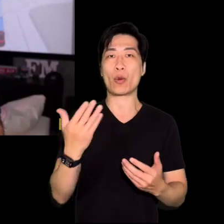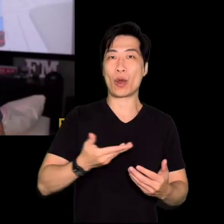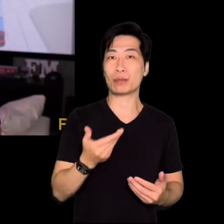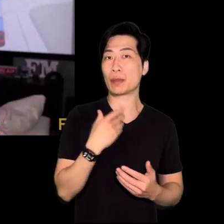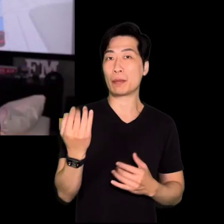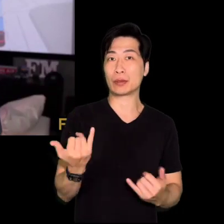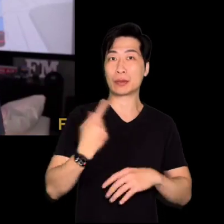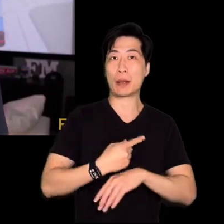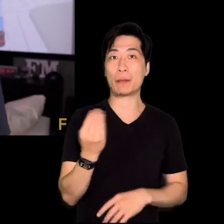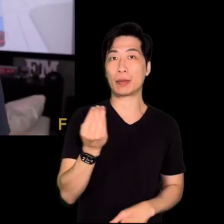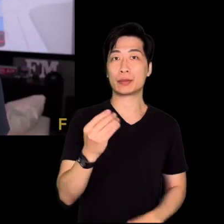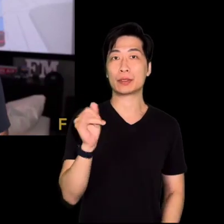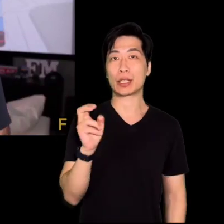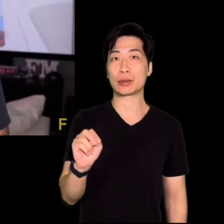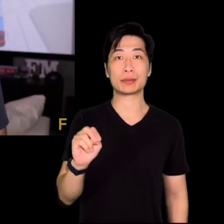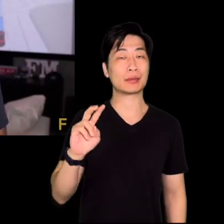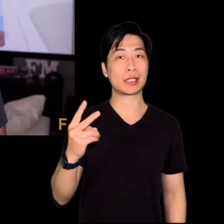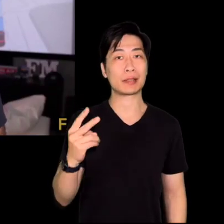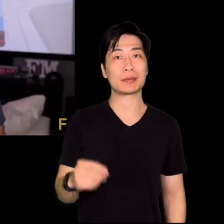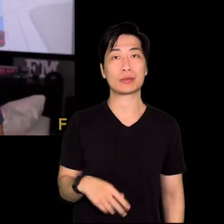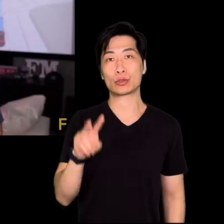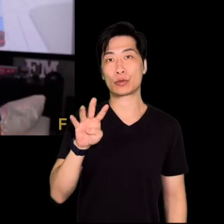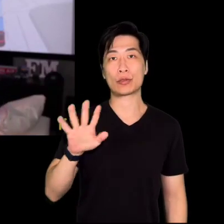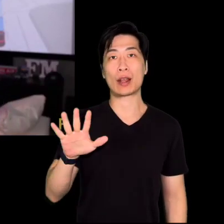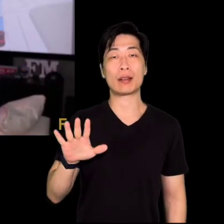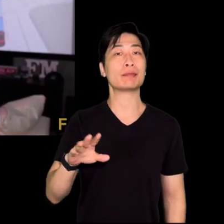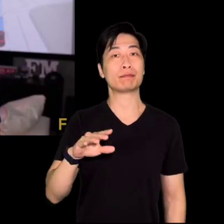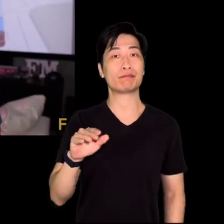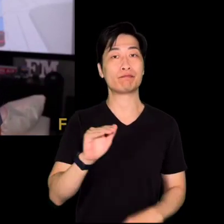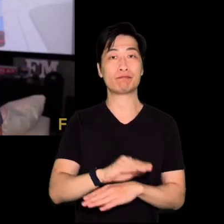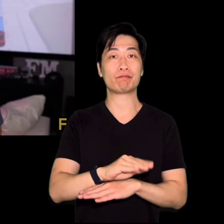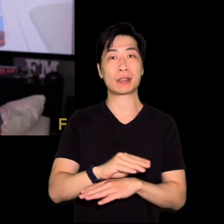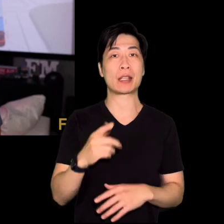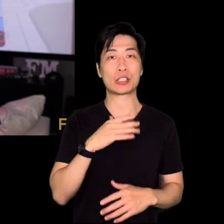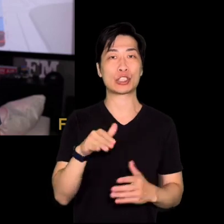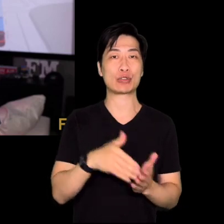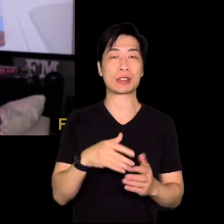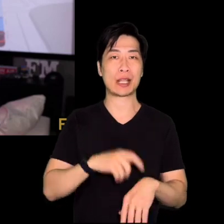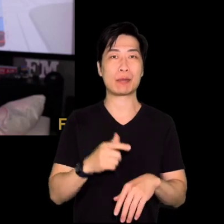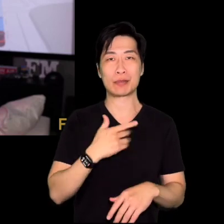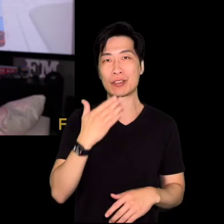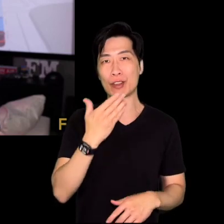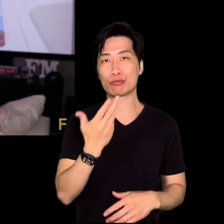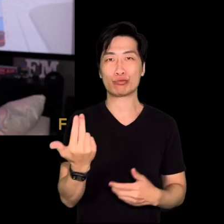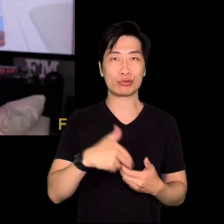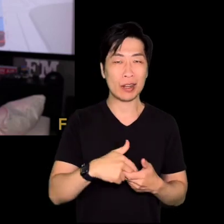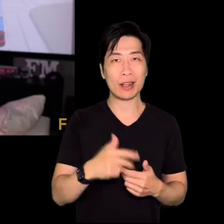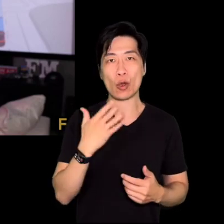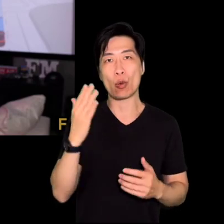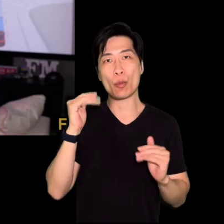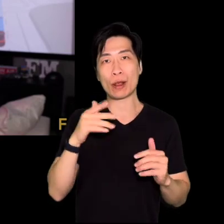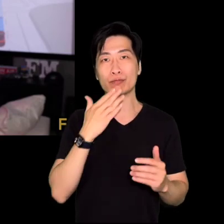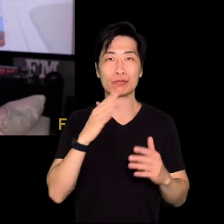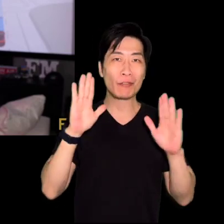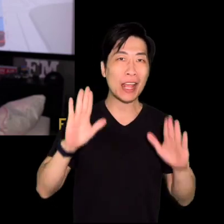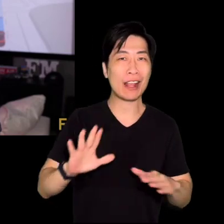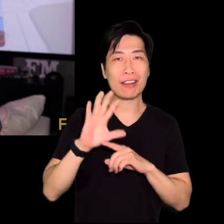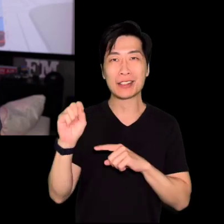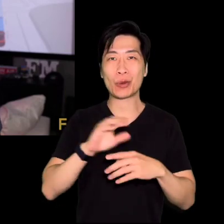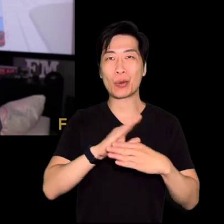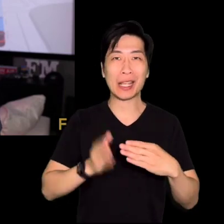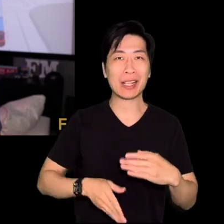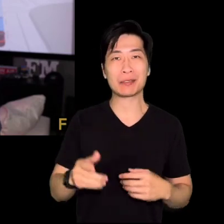And we're live, everybody. Welcome in. It is Monday, January 22nd, 2:45 p.m. Central. Thank you so much for joining me. I hope you had a fantastic